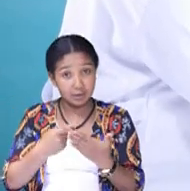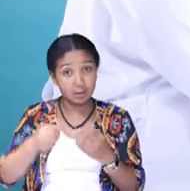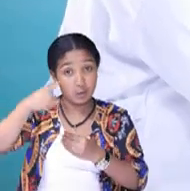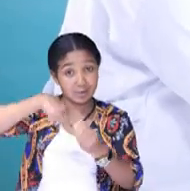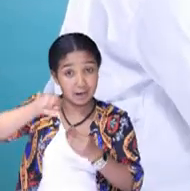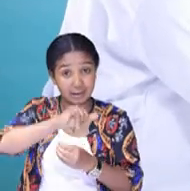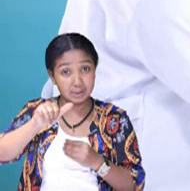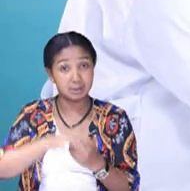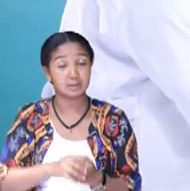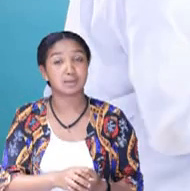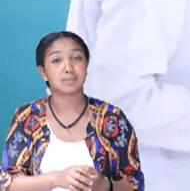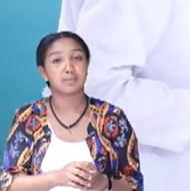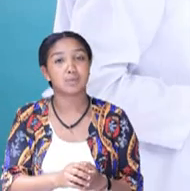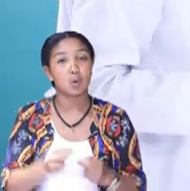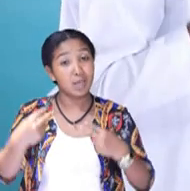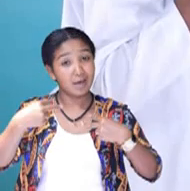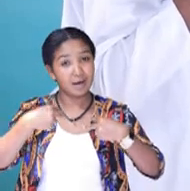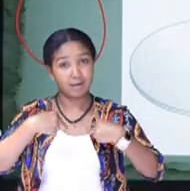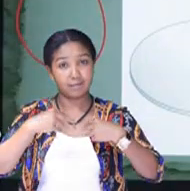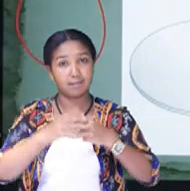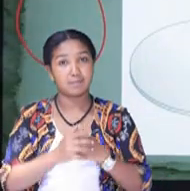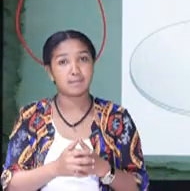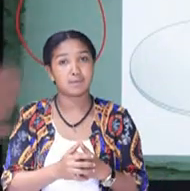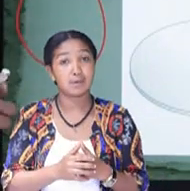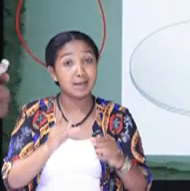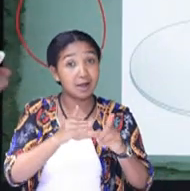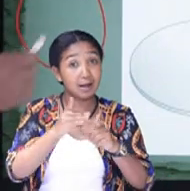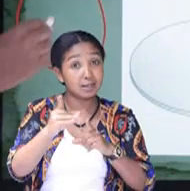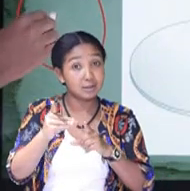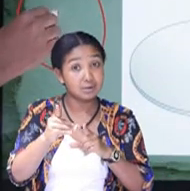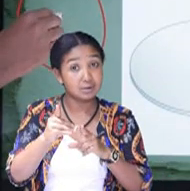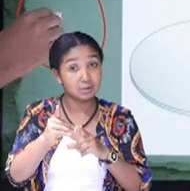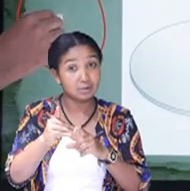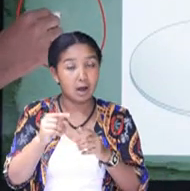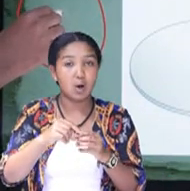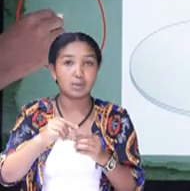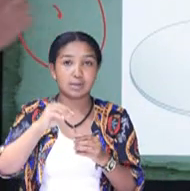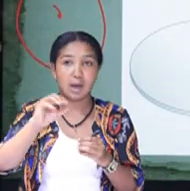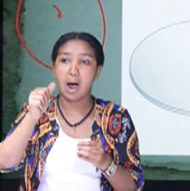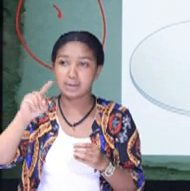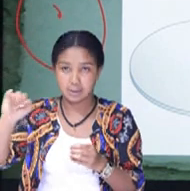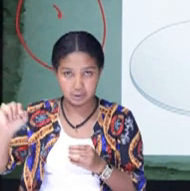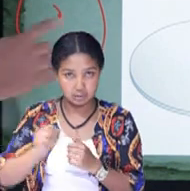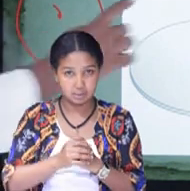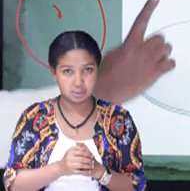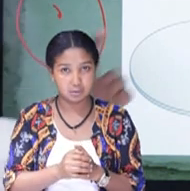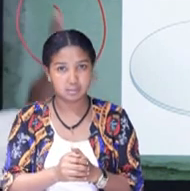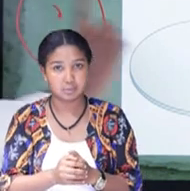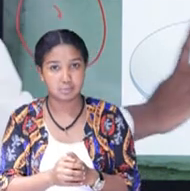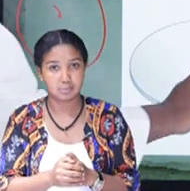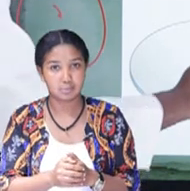it rotates like this, anticlockwise, we have a direction along the axis. This is the axis of the rotation,